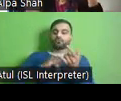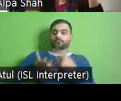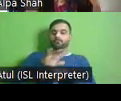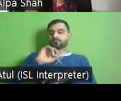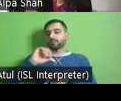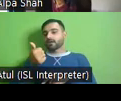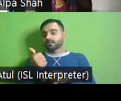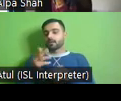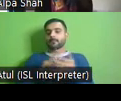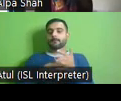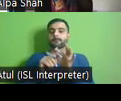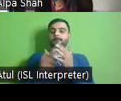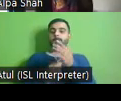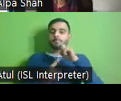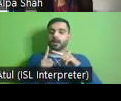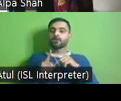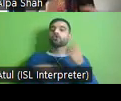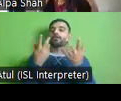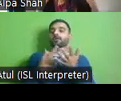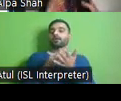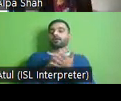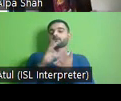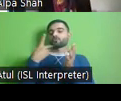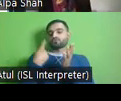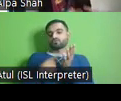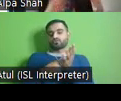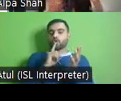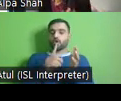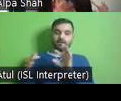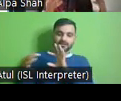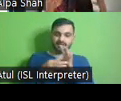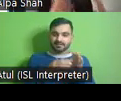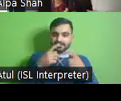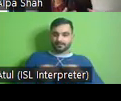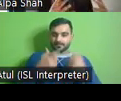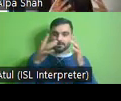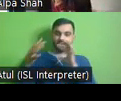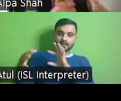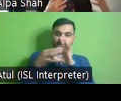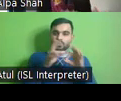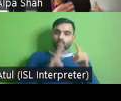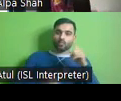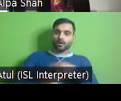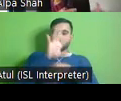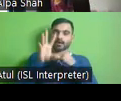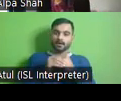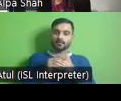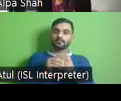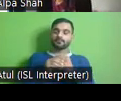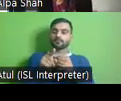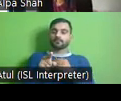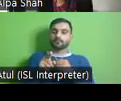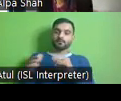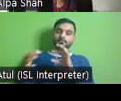is otherwise marked by hierarchy. So in order to protect these rich cultural values, counter-hegemonic